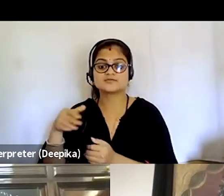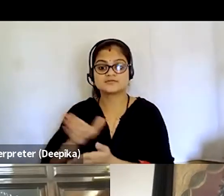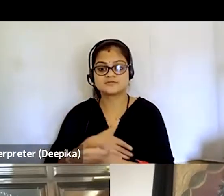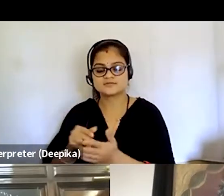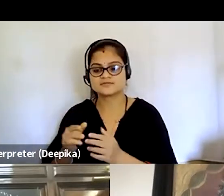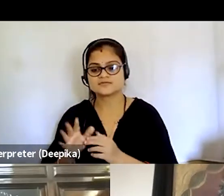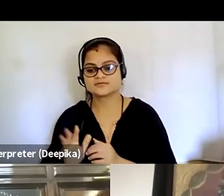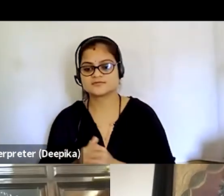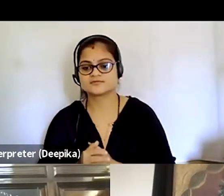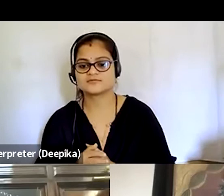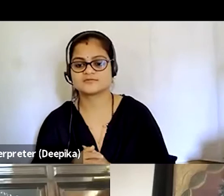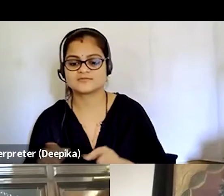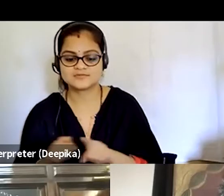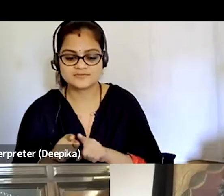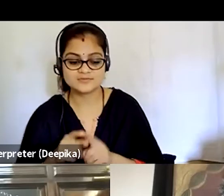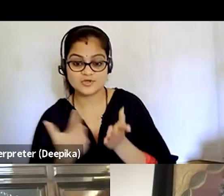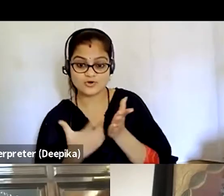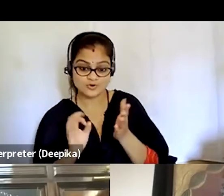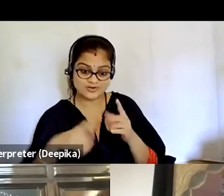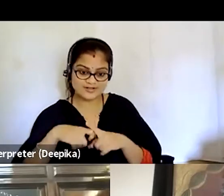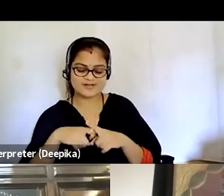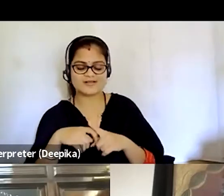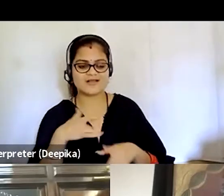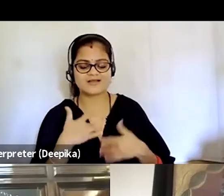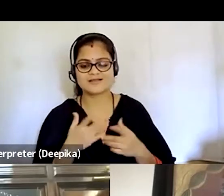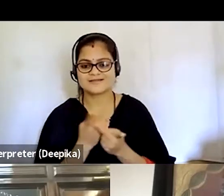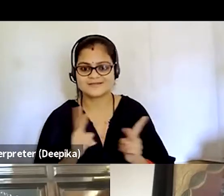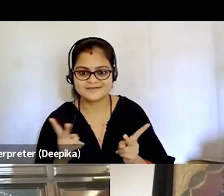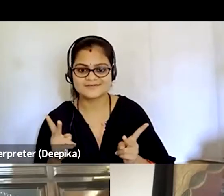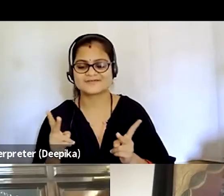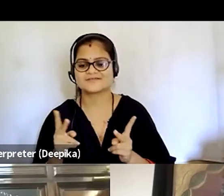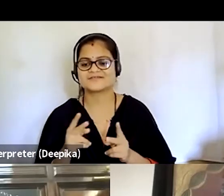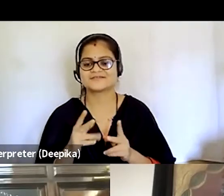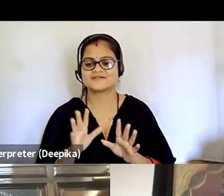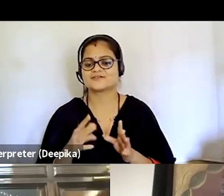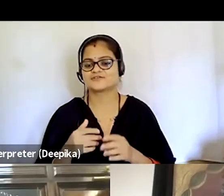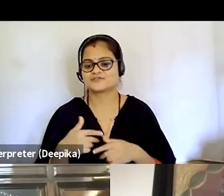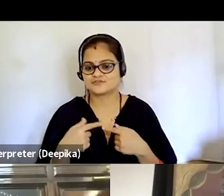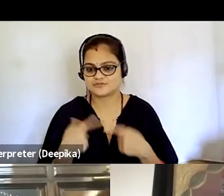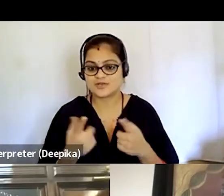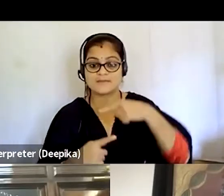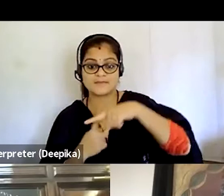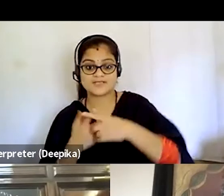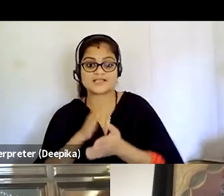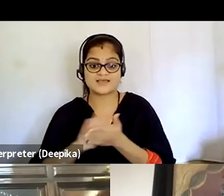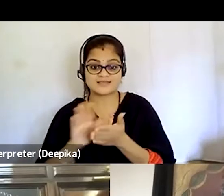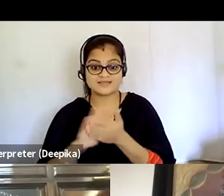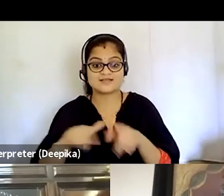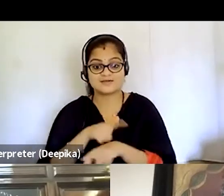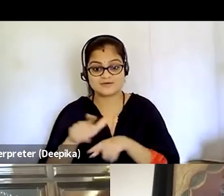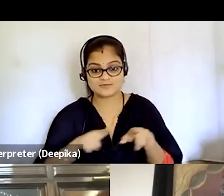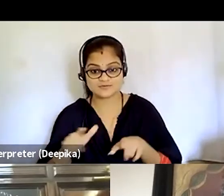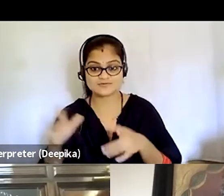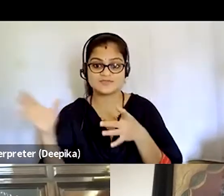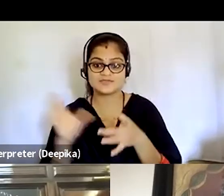give them a bonus of a classic rock night. So we did it that way, and we pushed the indie music out there, strongly influenced by rock.